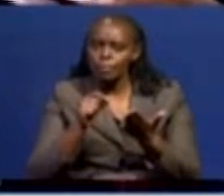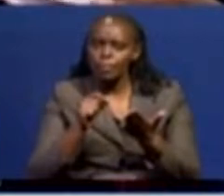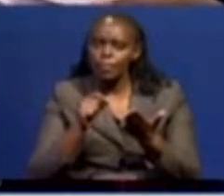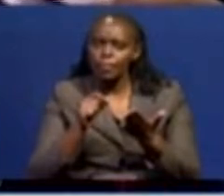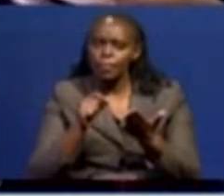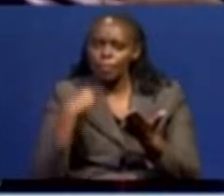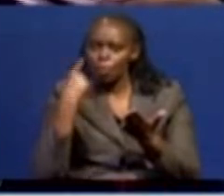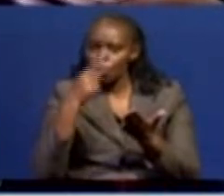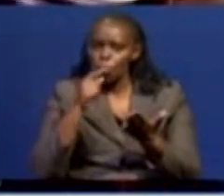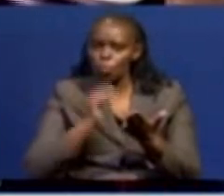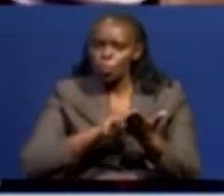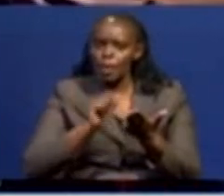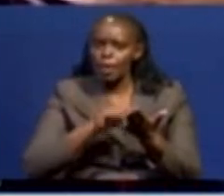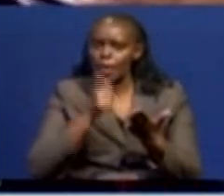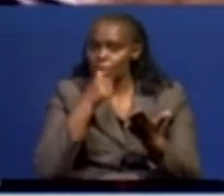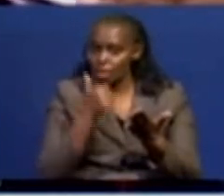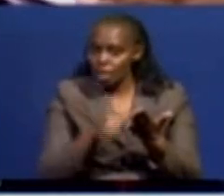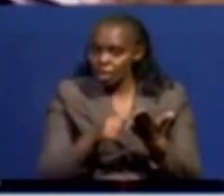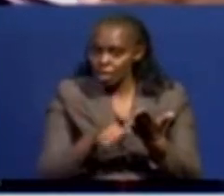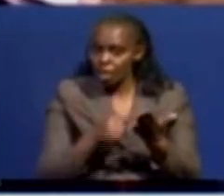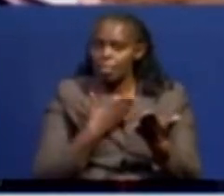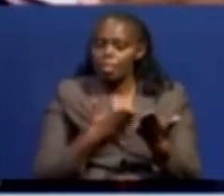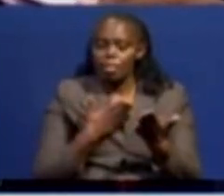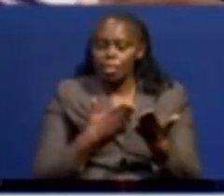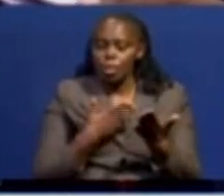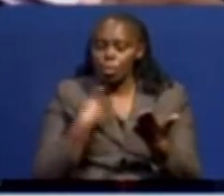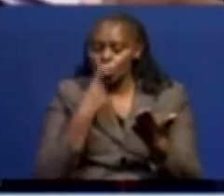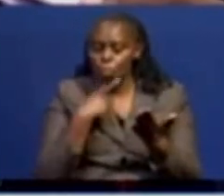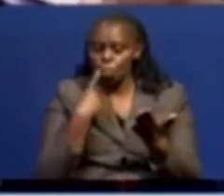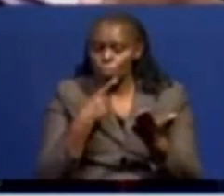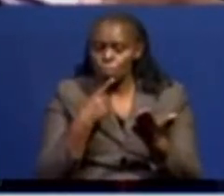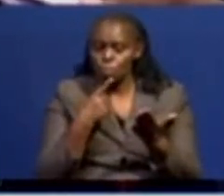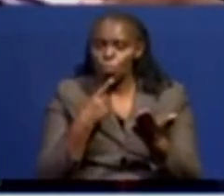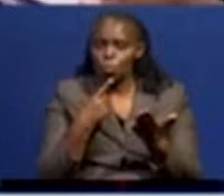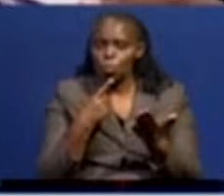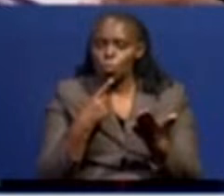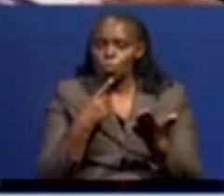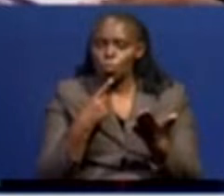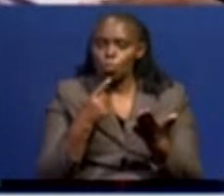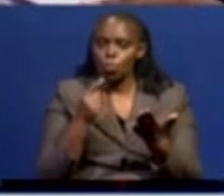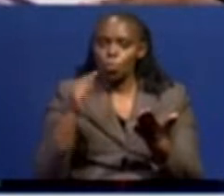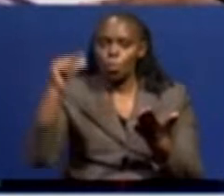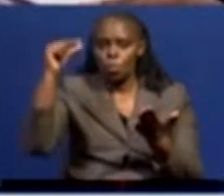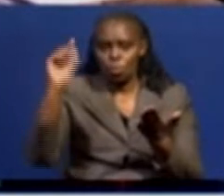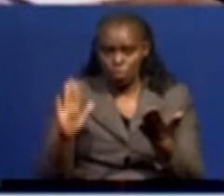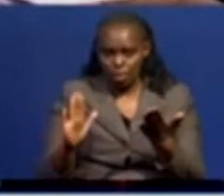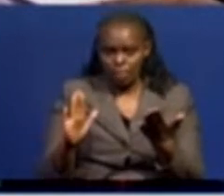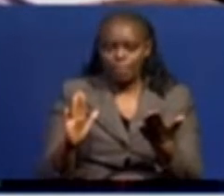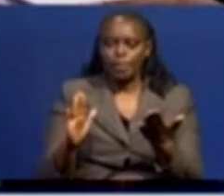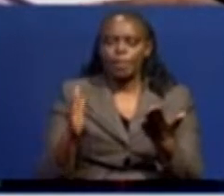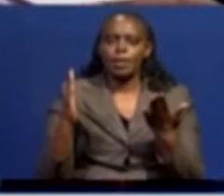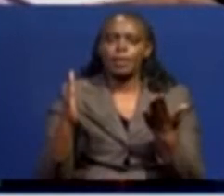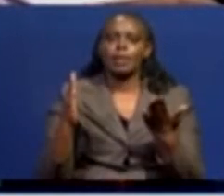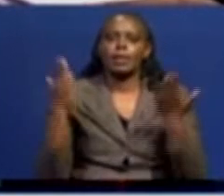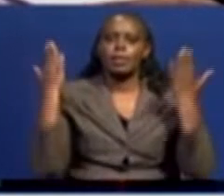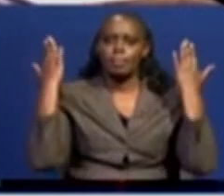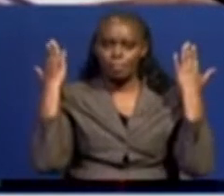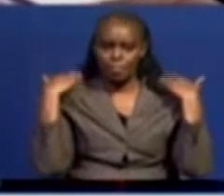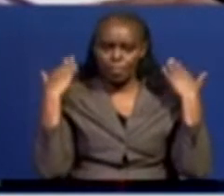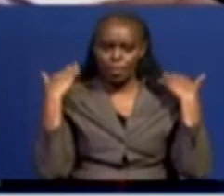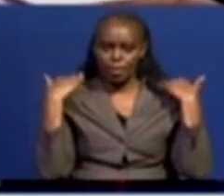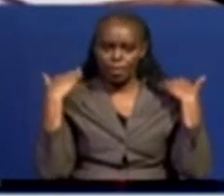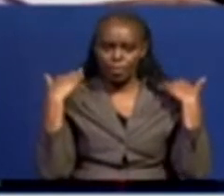page 6 of the same bundle, that is volume 2, is Her Excellency Bishop